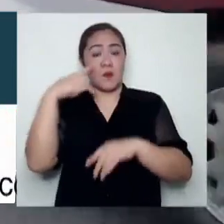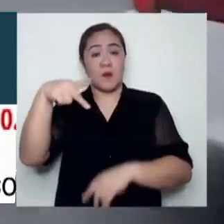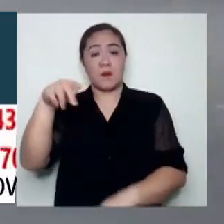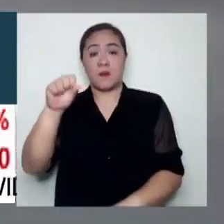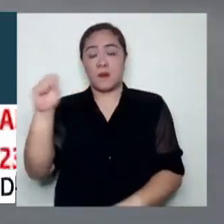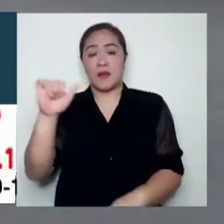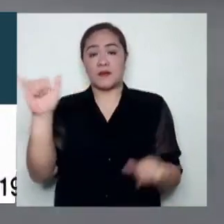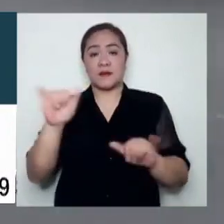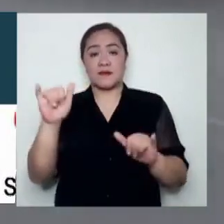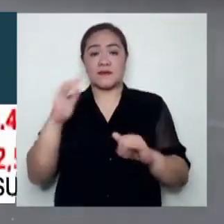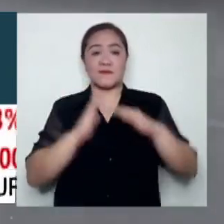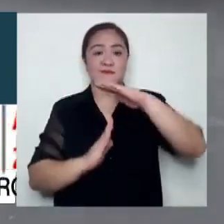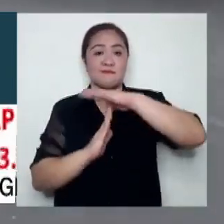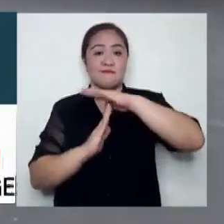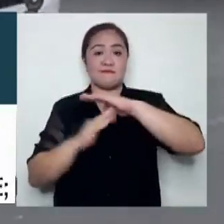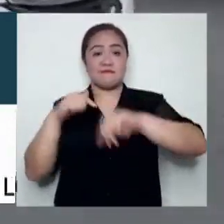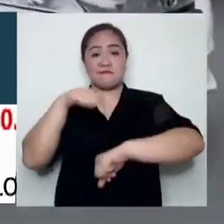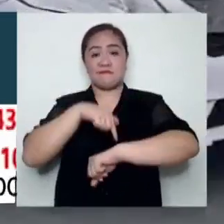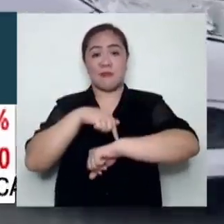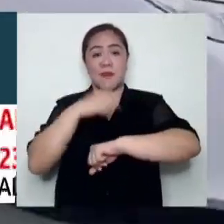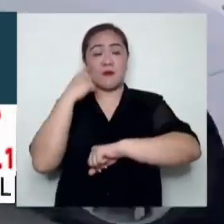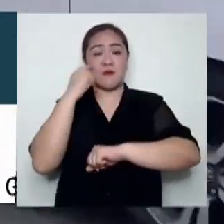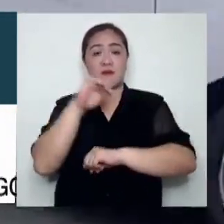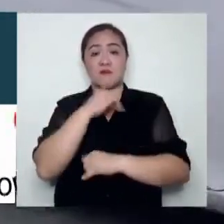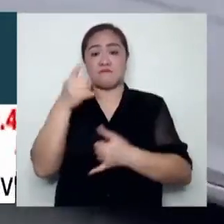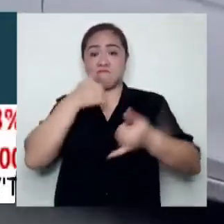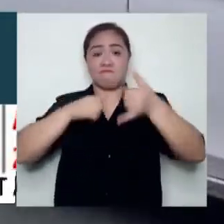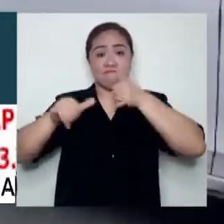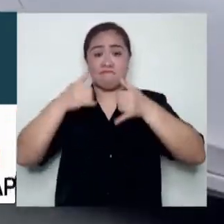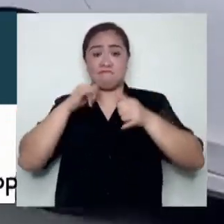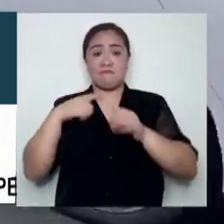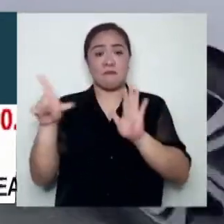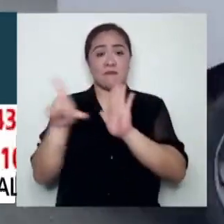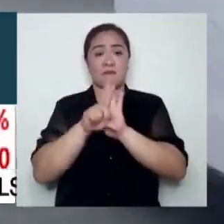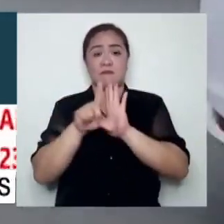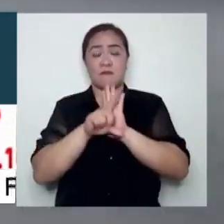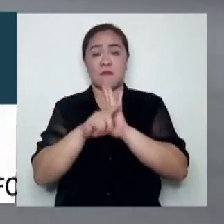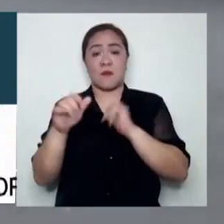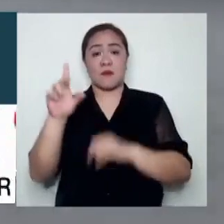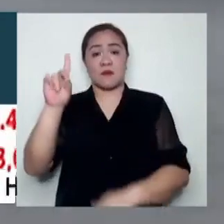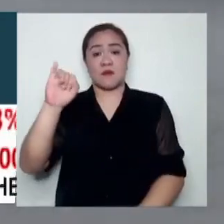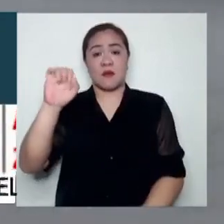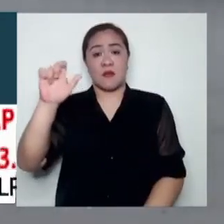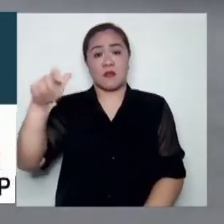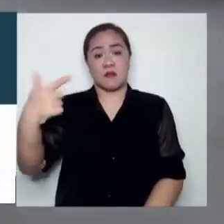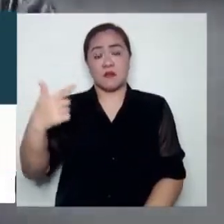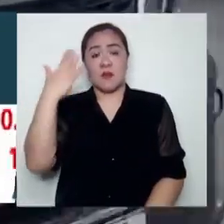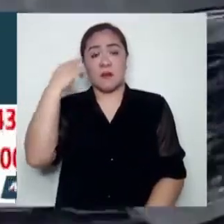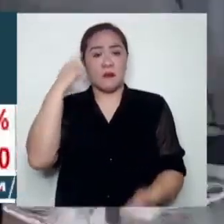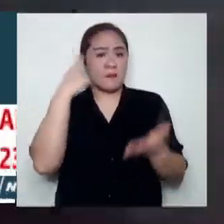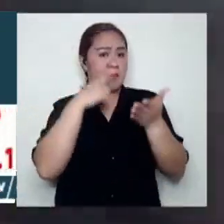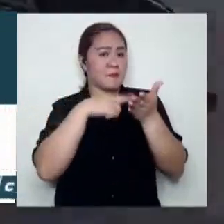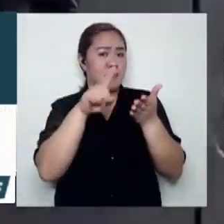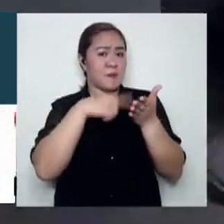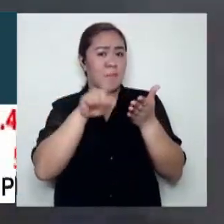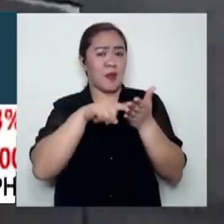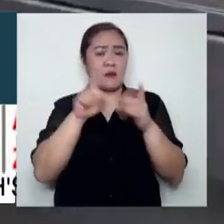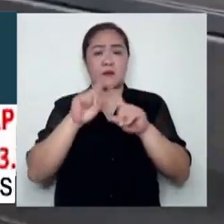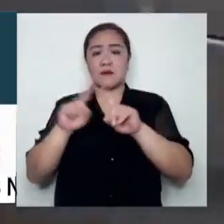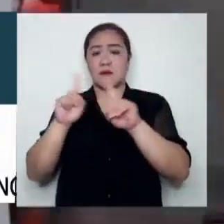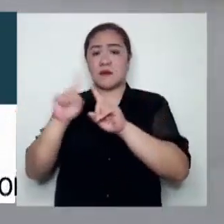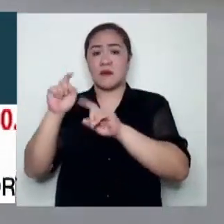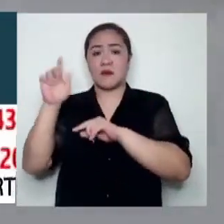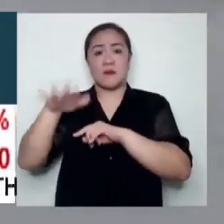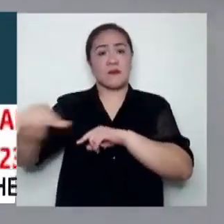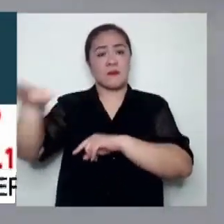as curfew hours and a liquor ban later in the day. For now, the DILG says the checkpoints being deployed to various parts of Metro